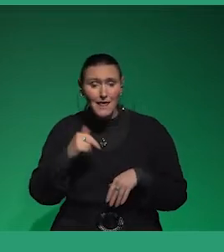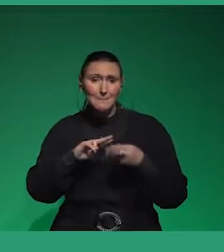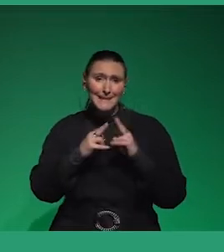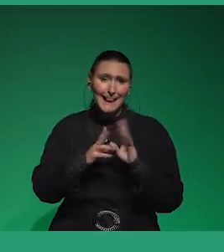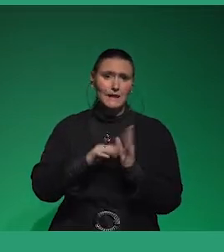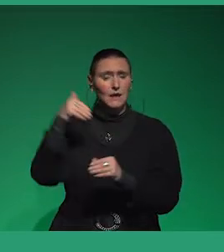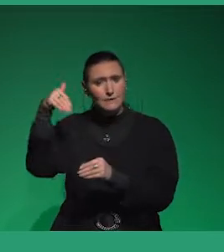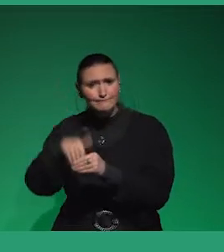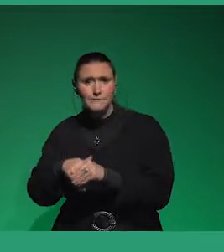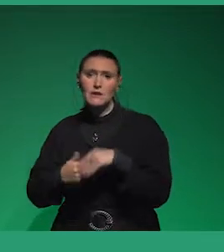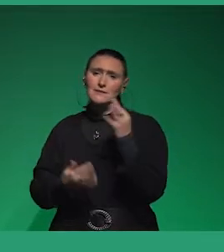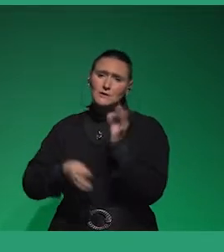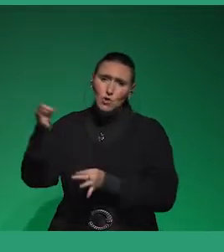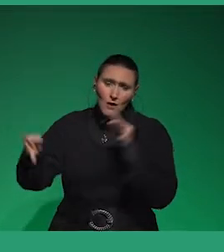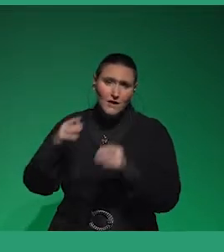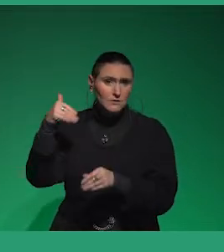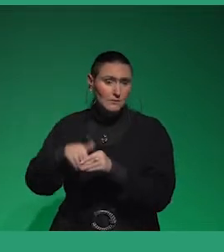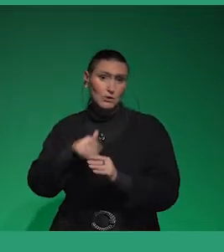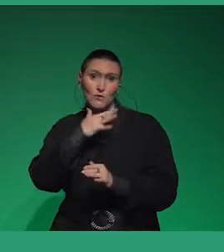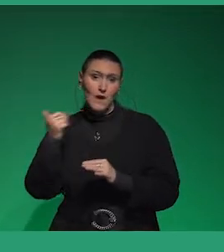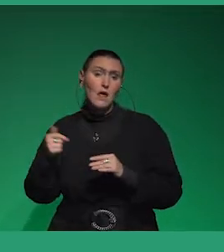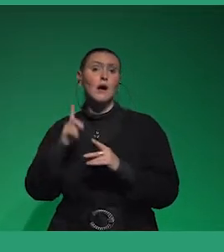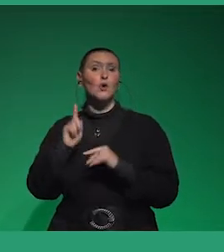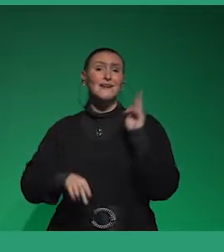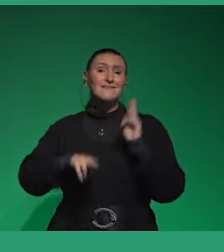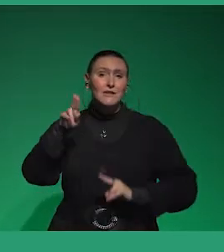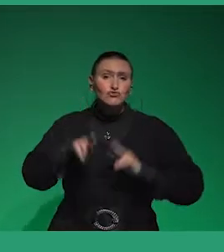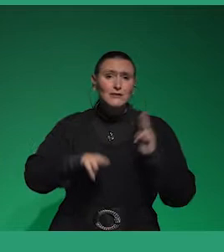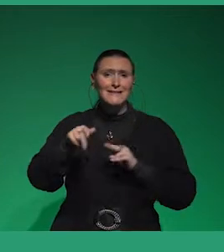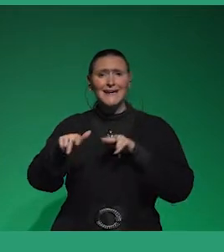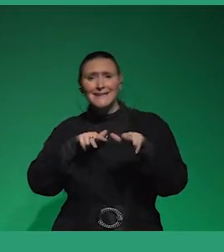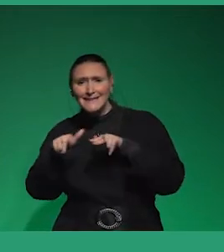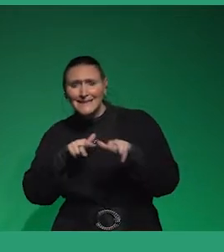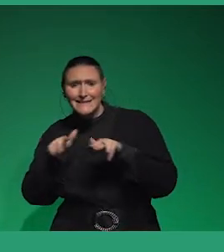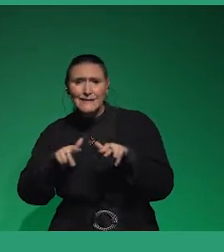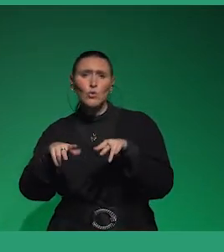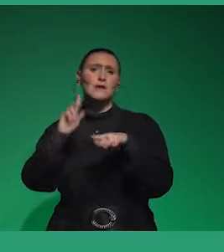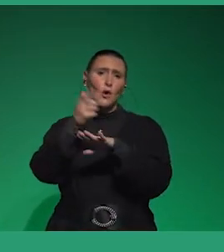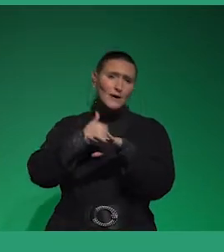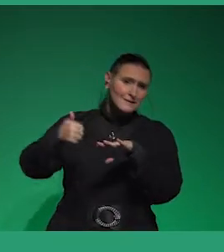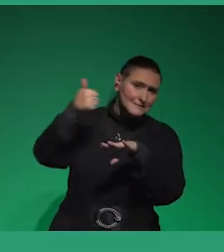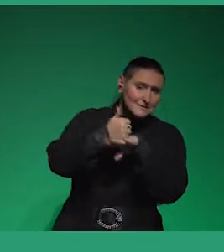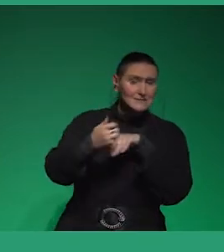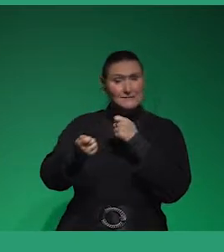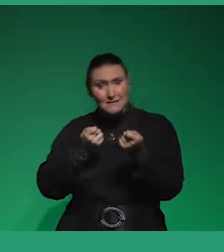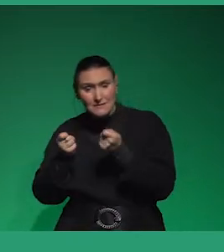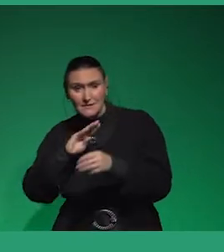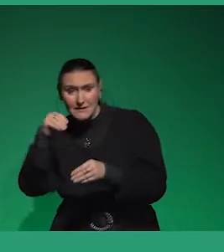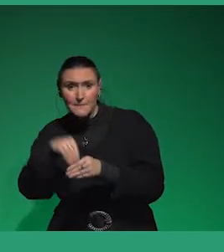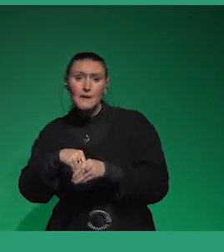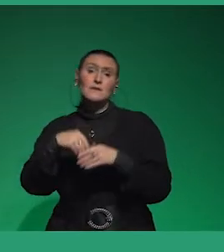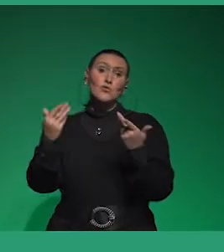different villages type and different governmental body structure as our stakeholders, surely that we build a